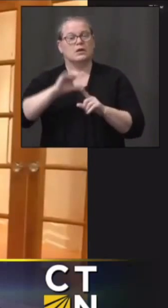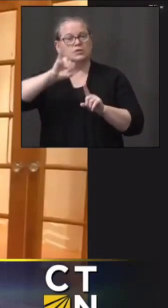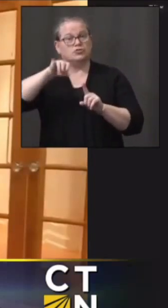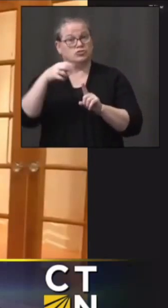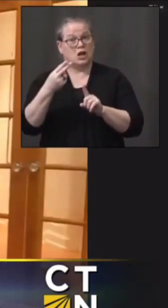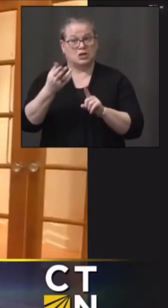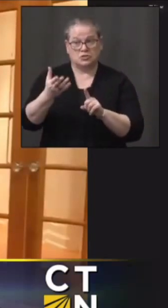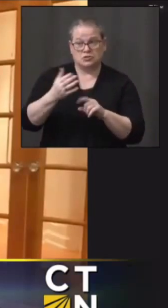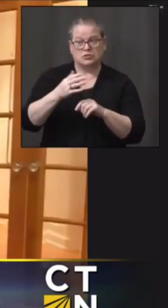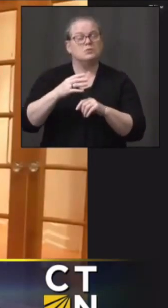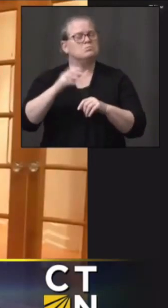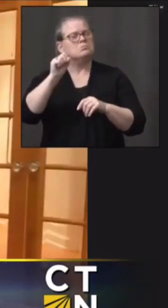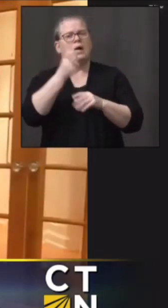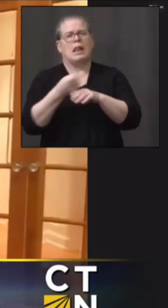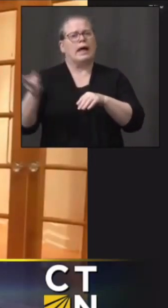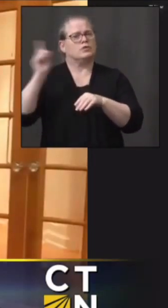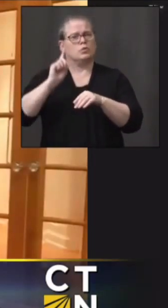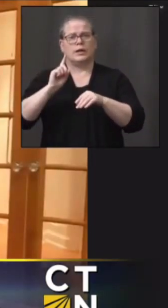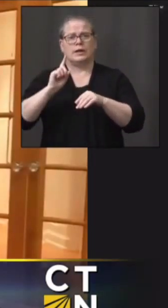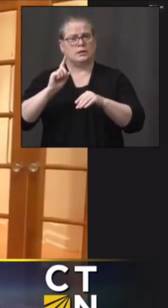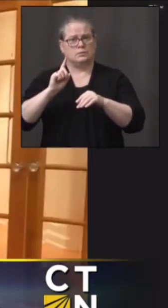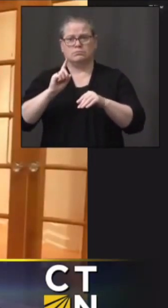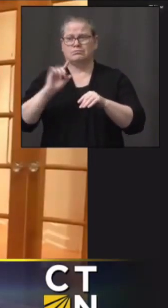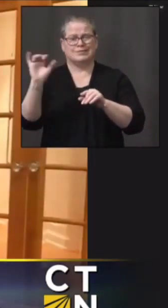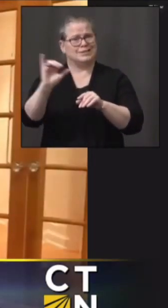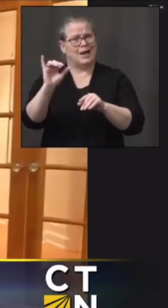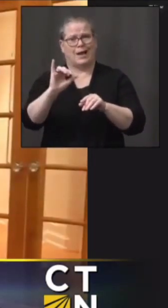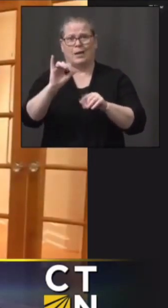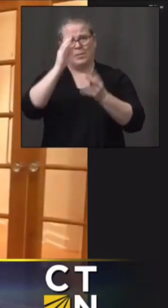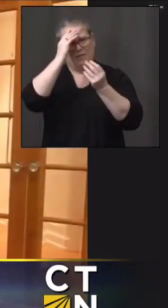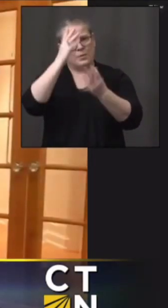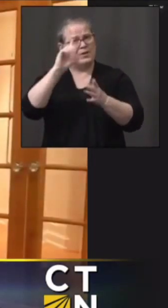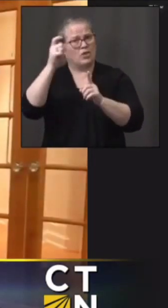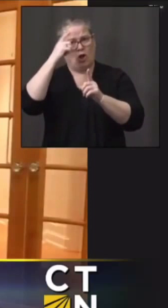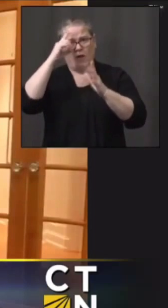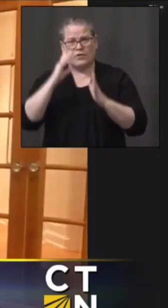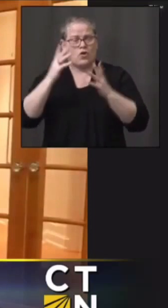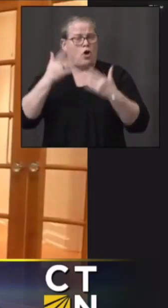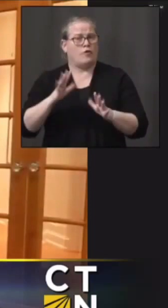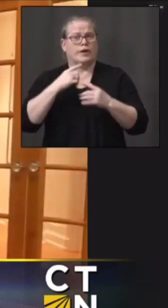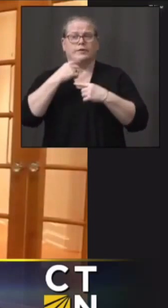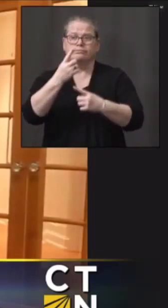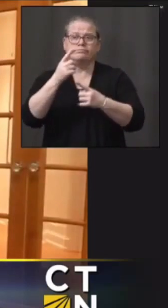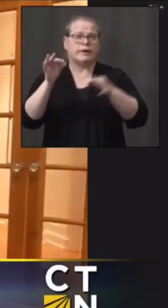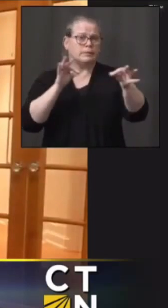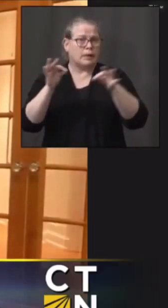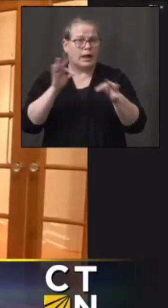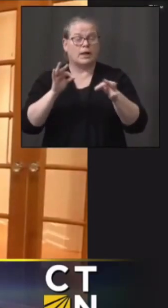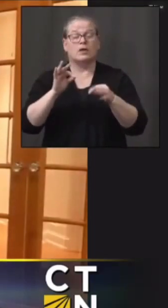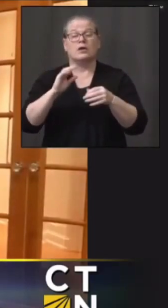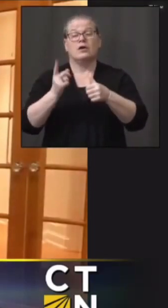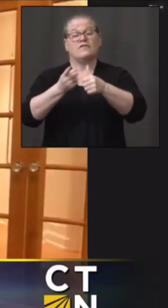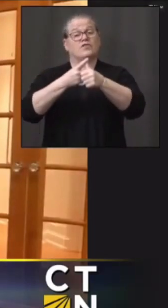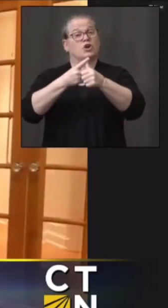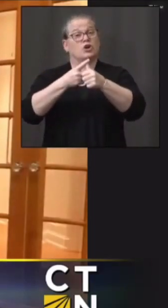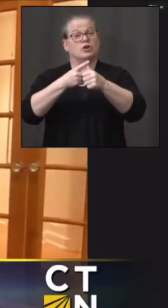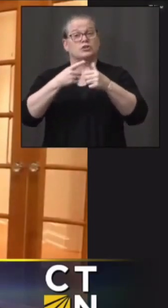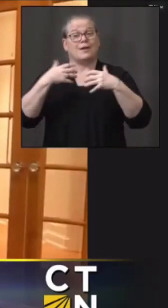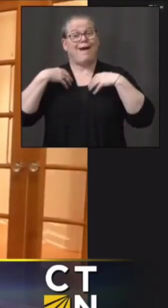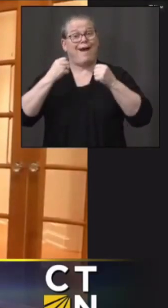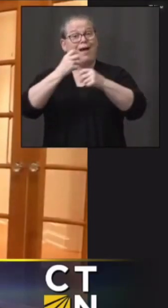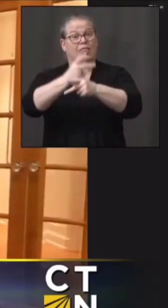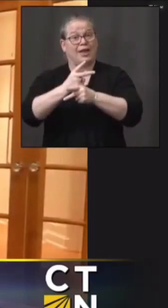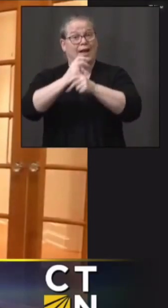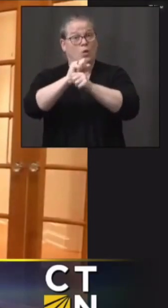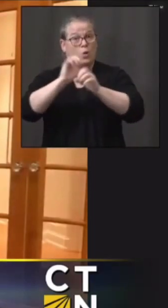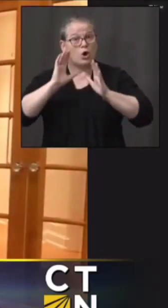in the press conference last week. The expectation is that between our healthcare workers, our medical first responders, and